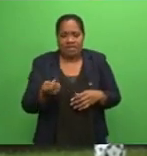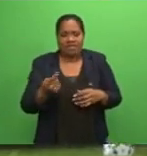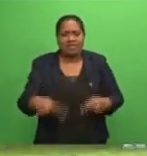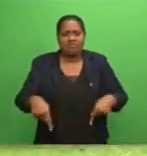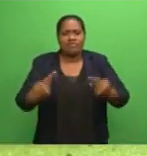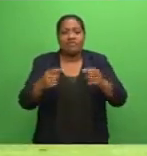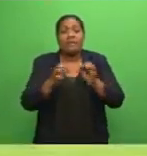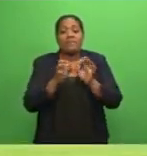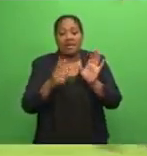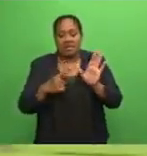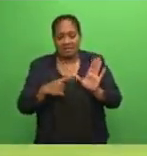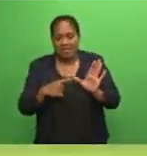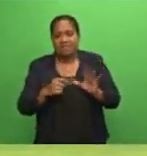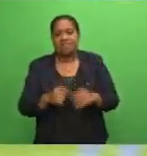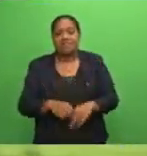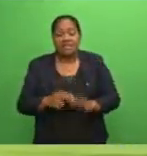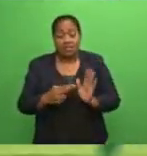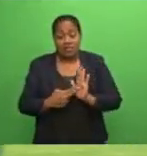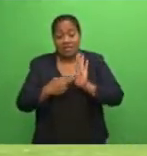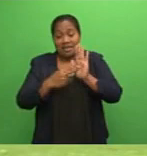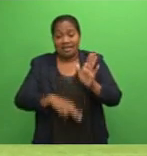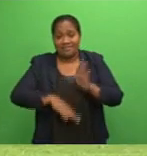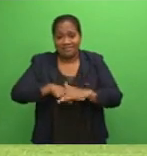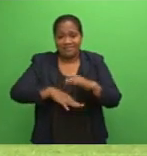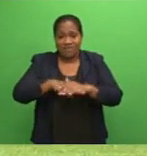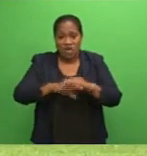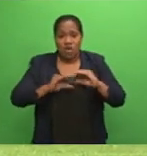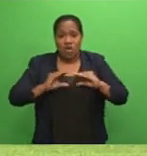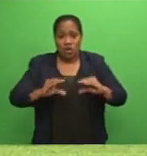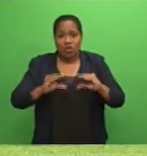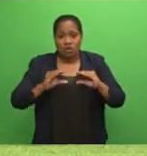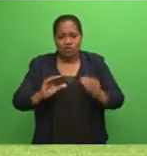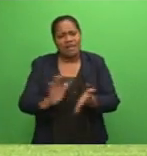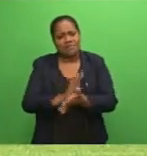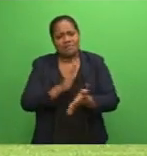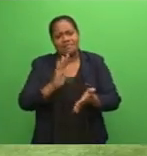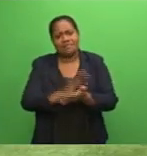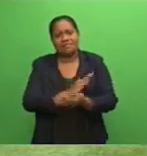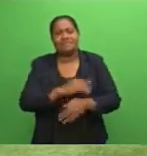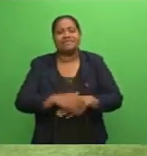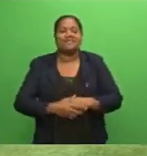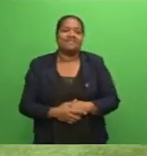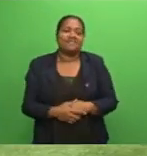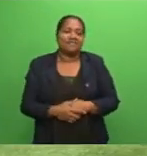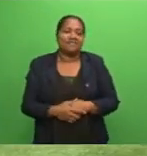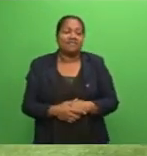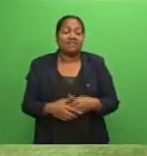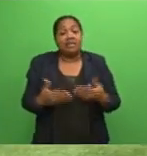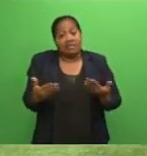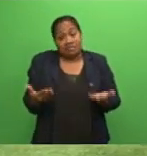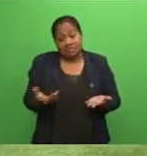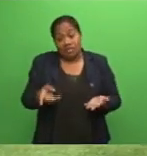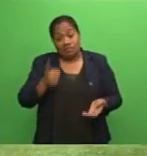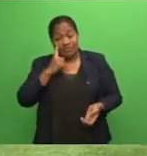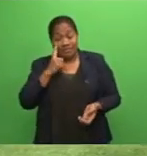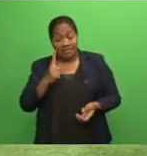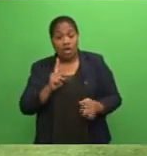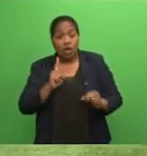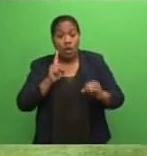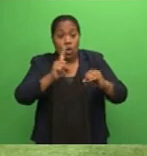Meanwhile, the Nandi football coach was happy with the side's performance. actually, if you look at the goals